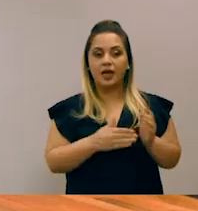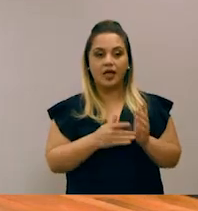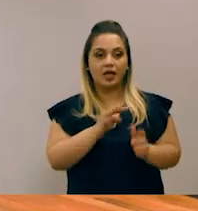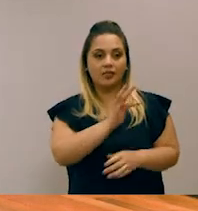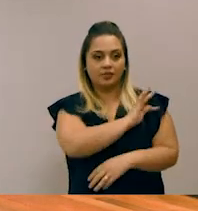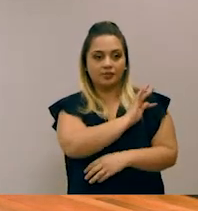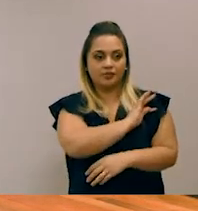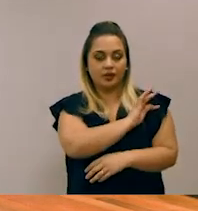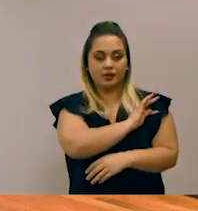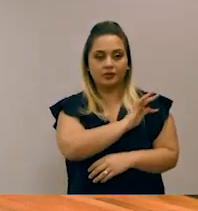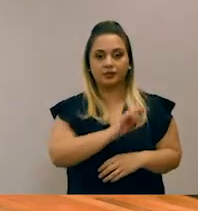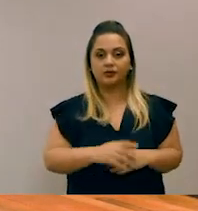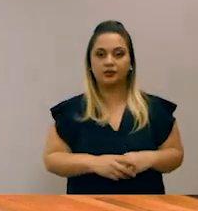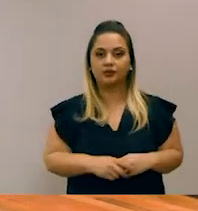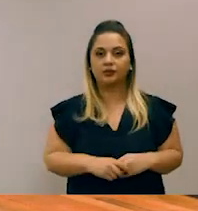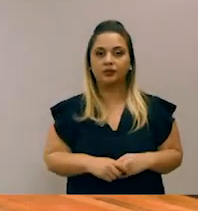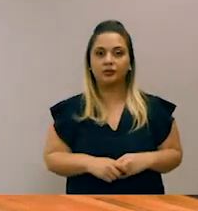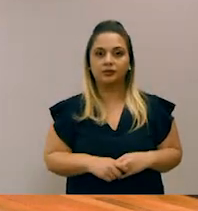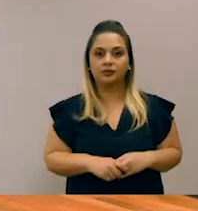The technique